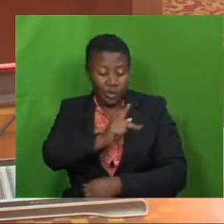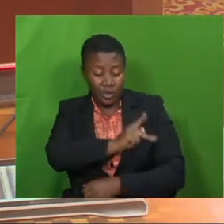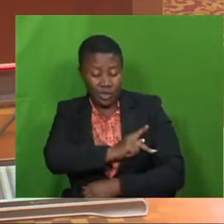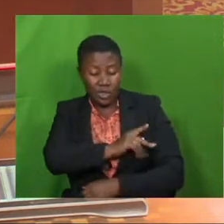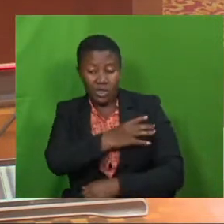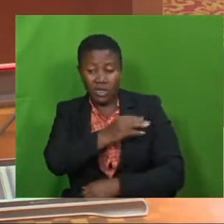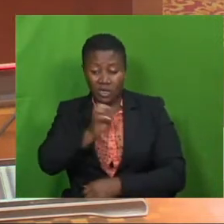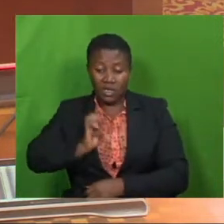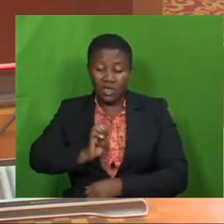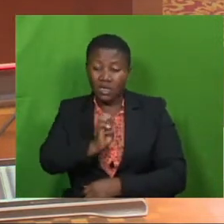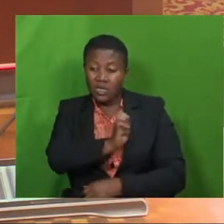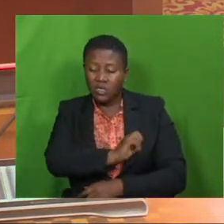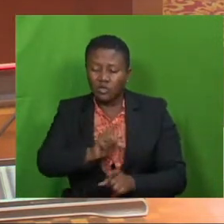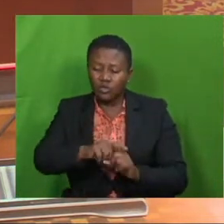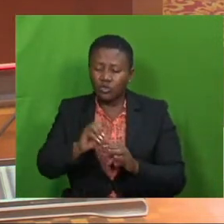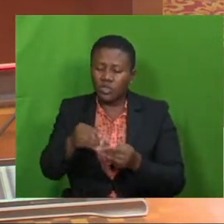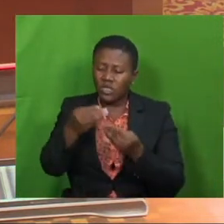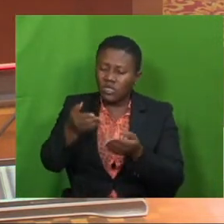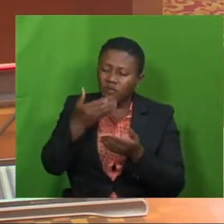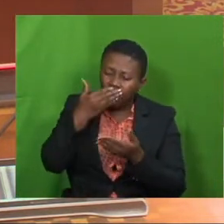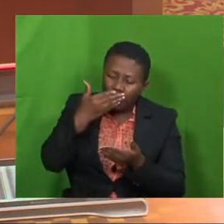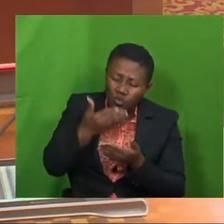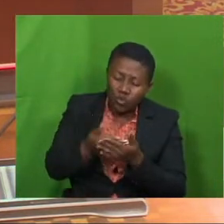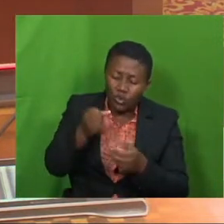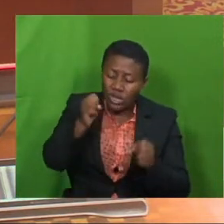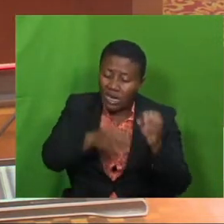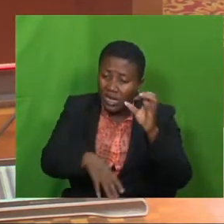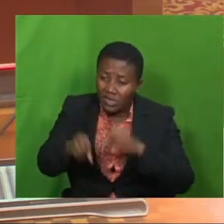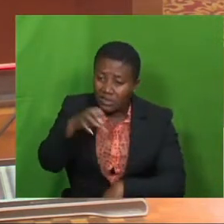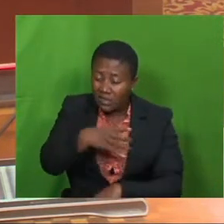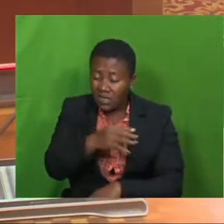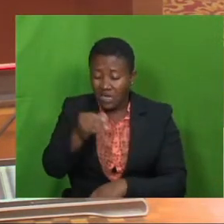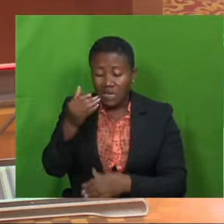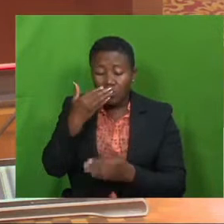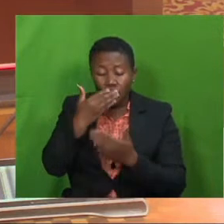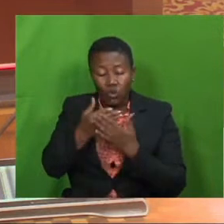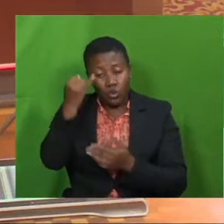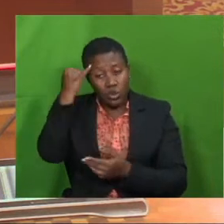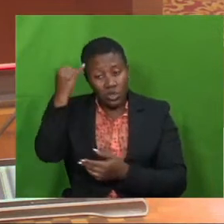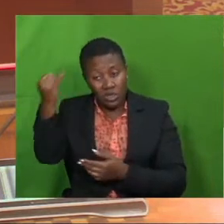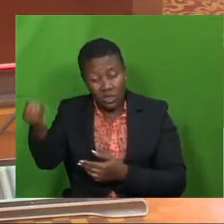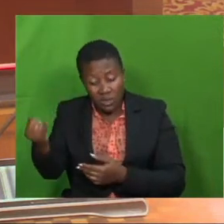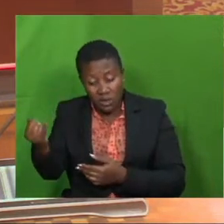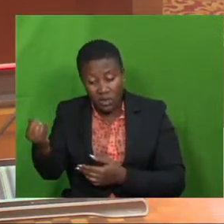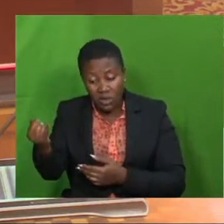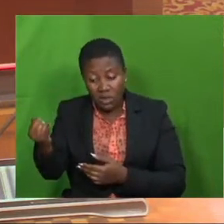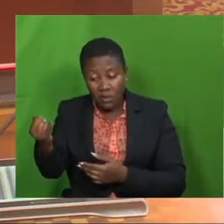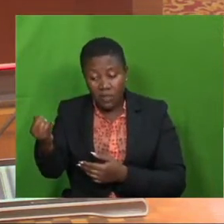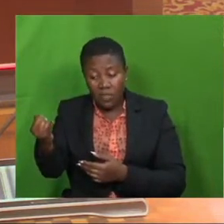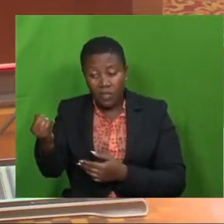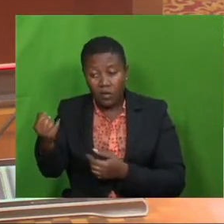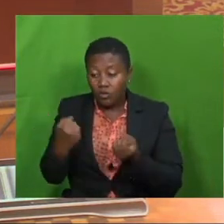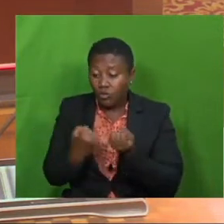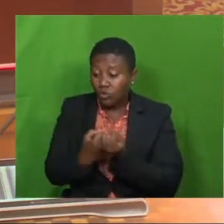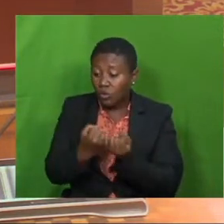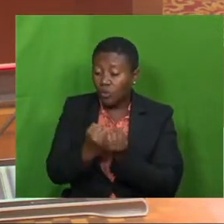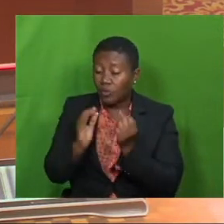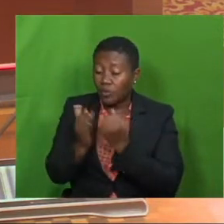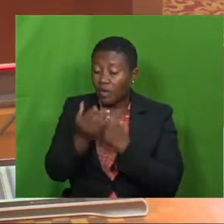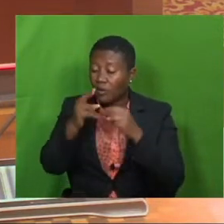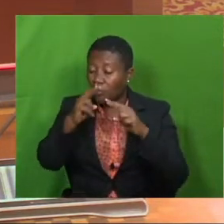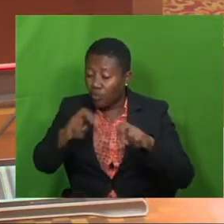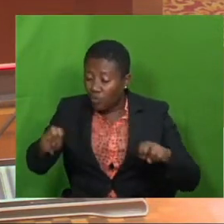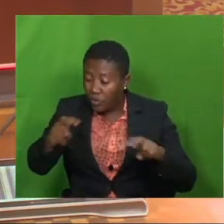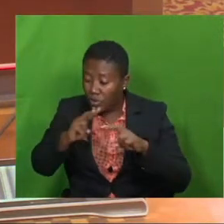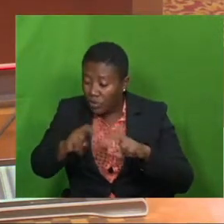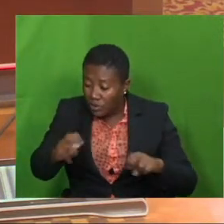meaningful inputs and provide stimulating ideas backed by research and global experiences to